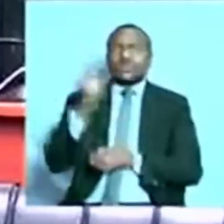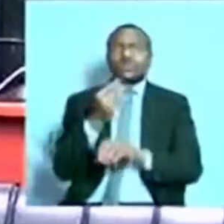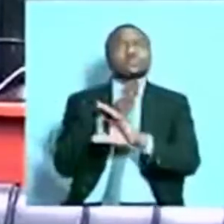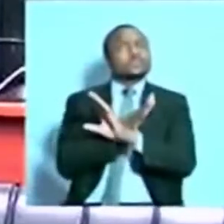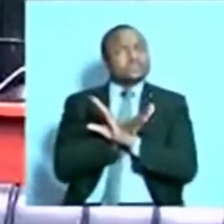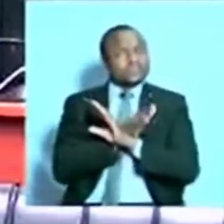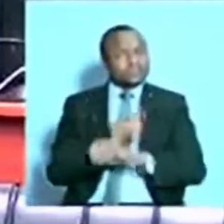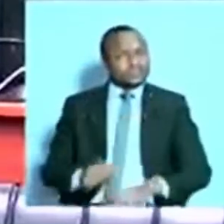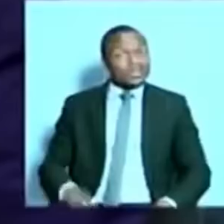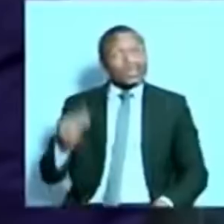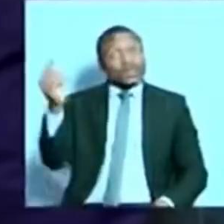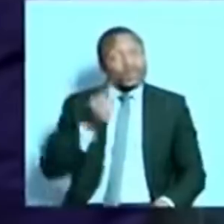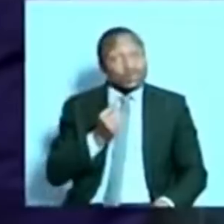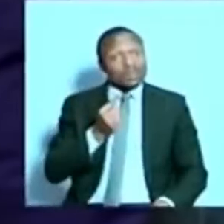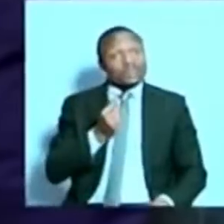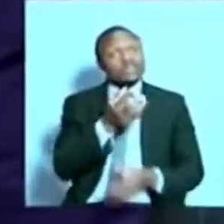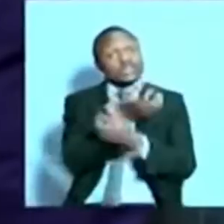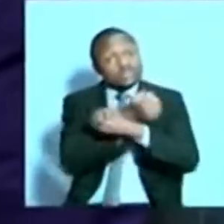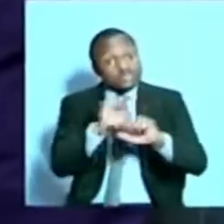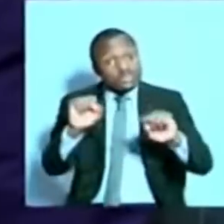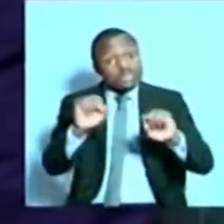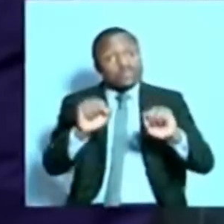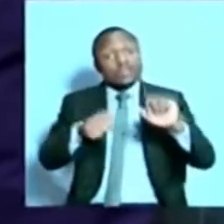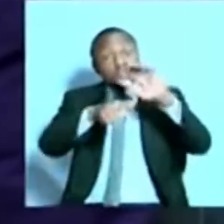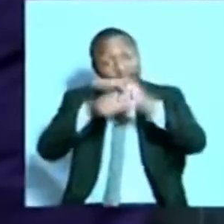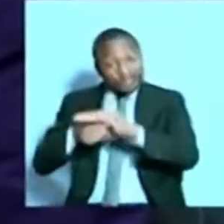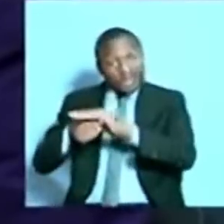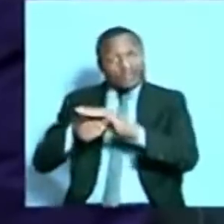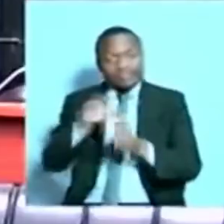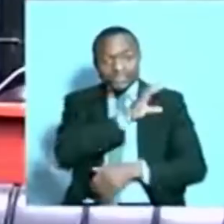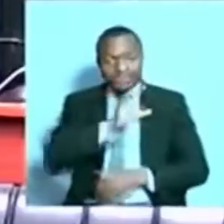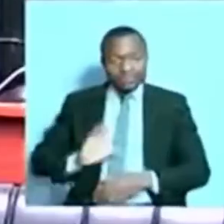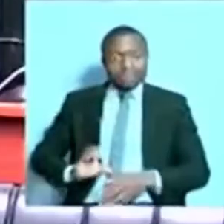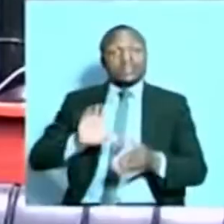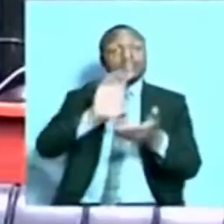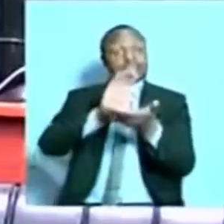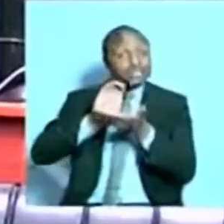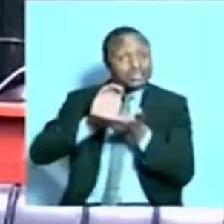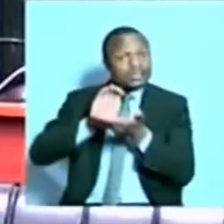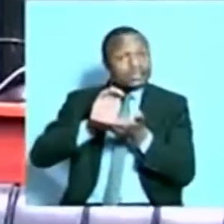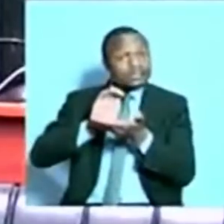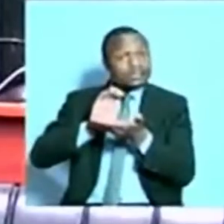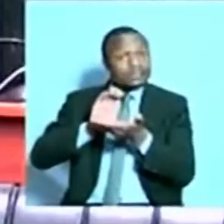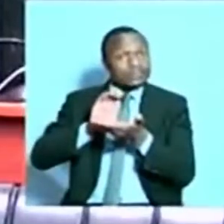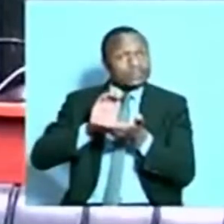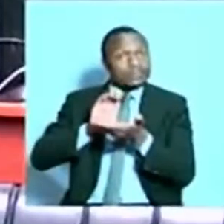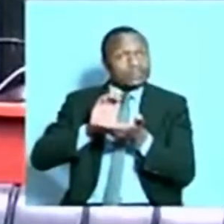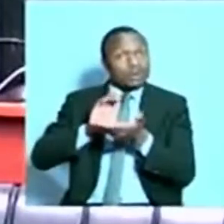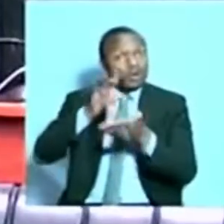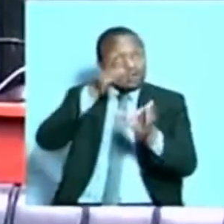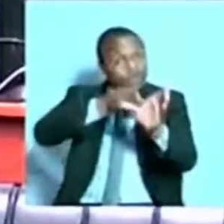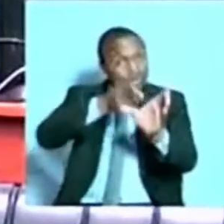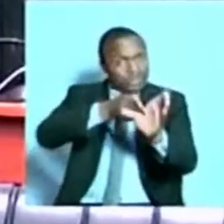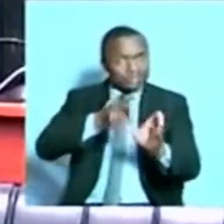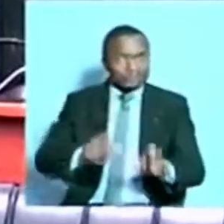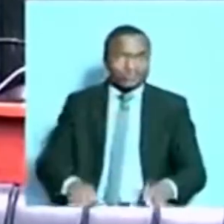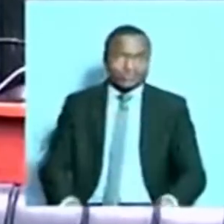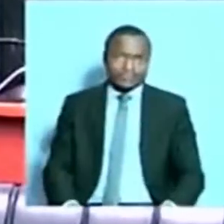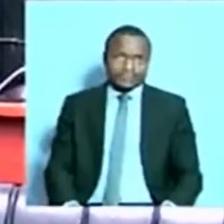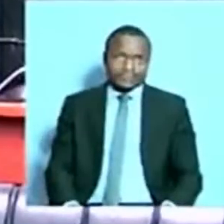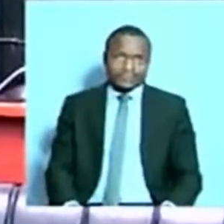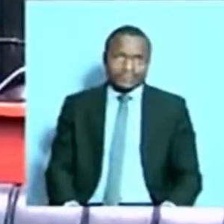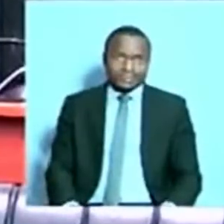Zambia to come and solve a private company's debt of fuel,